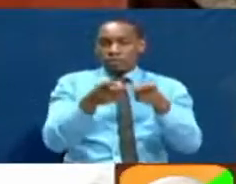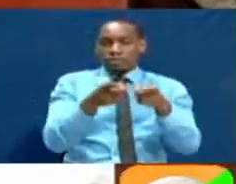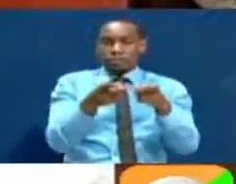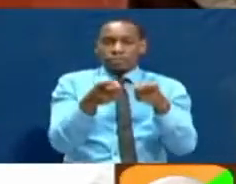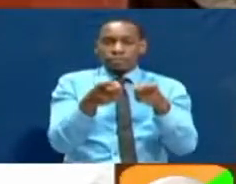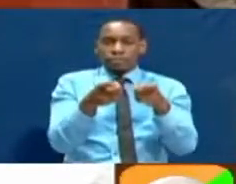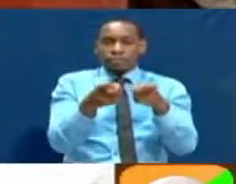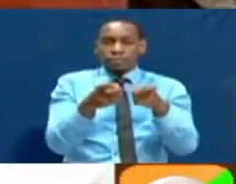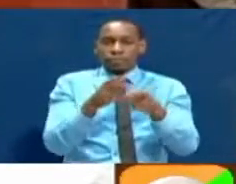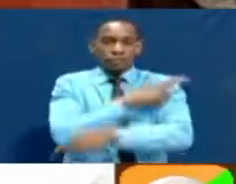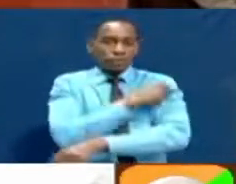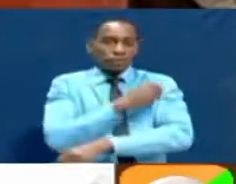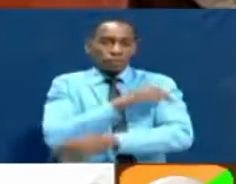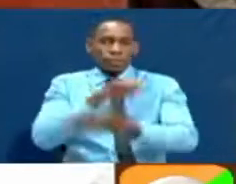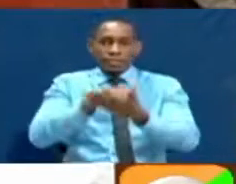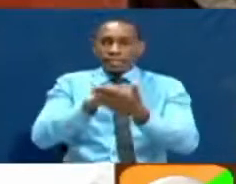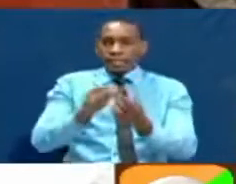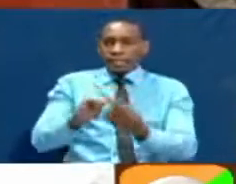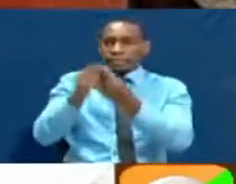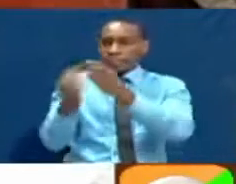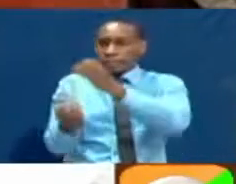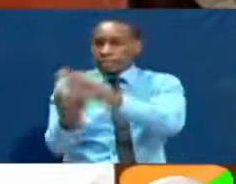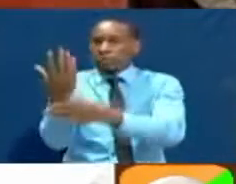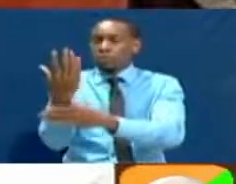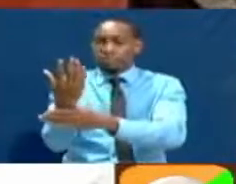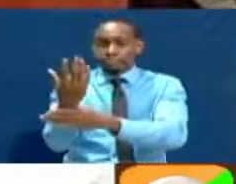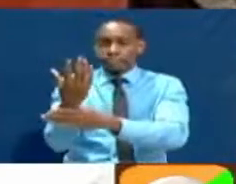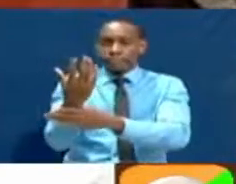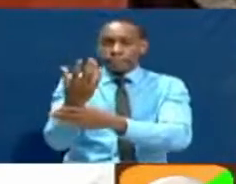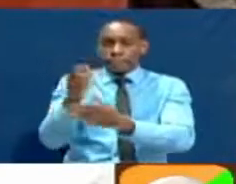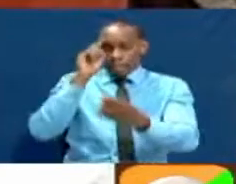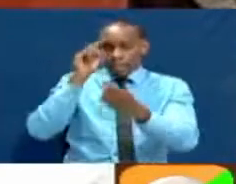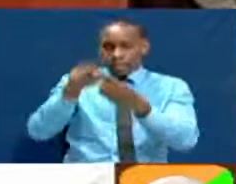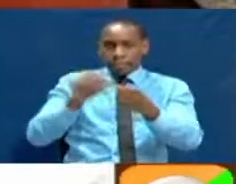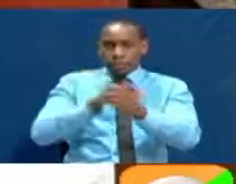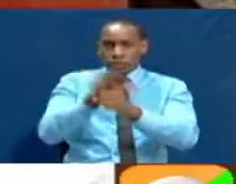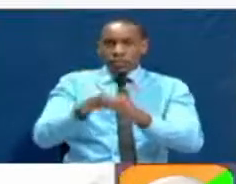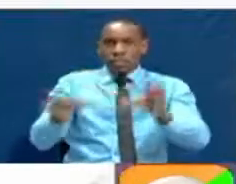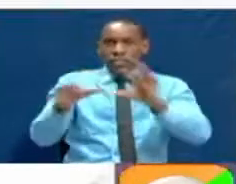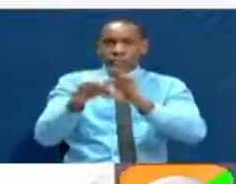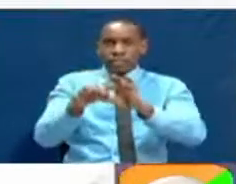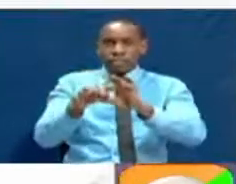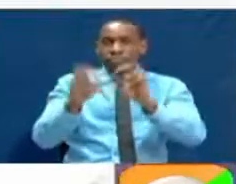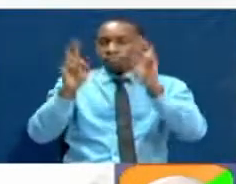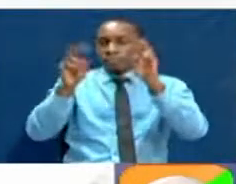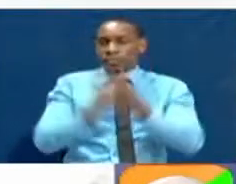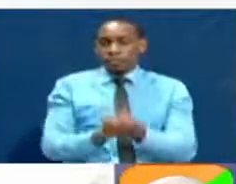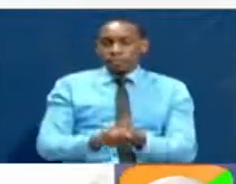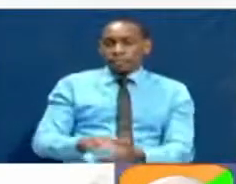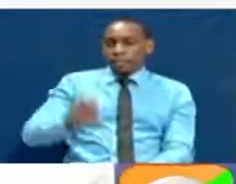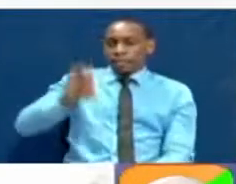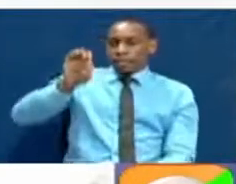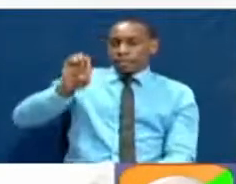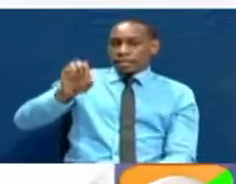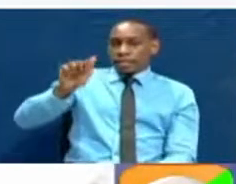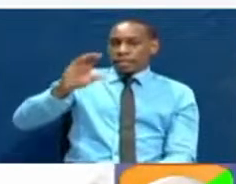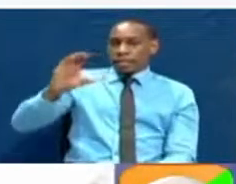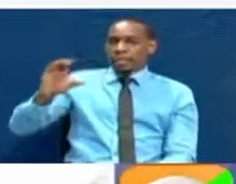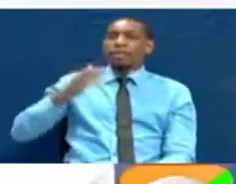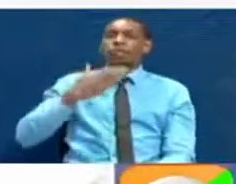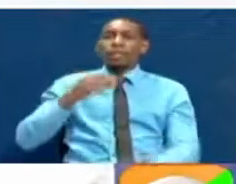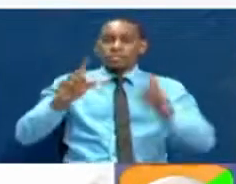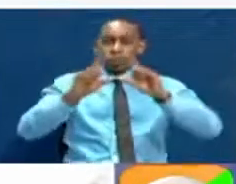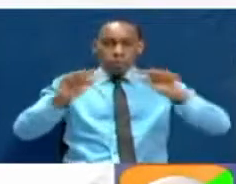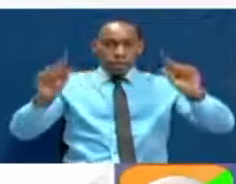field hospital that has been specially set up for COVID-related issues. As EACC, would like to pass a